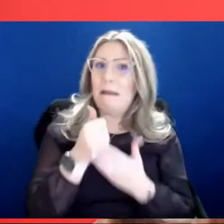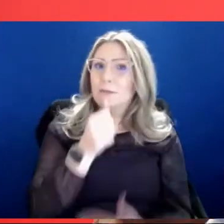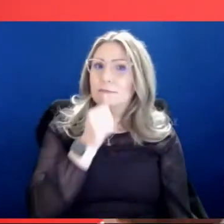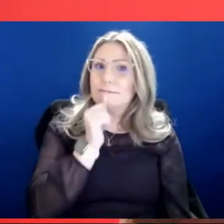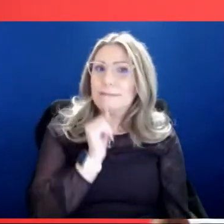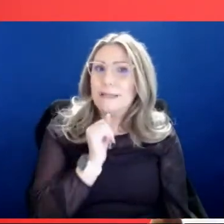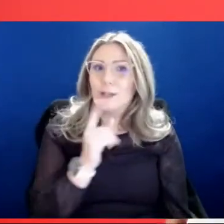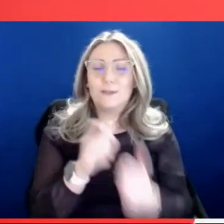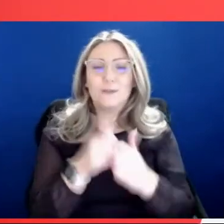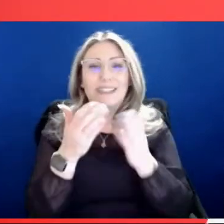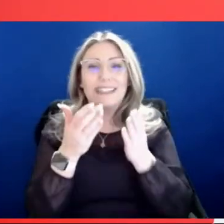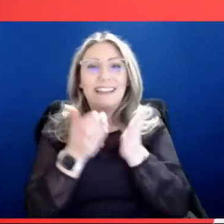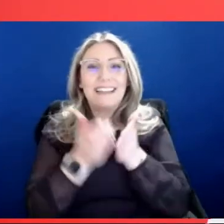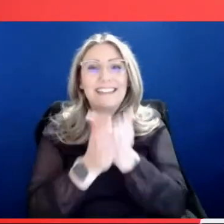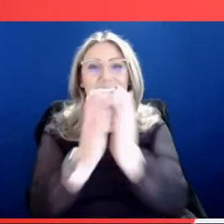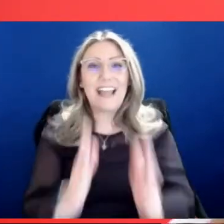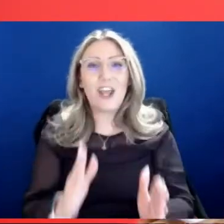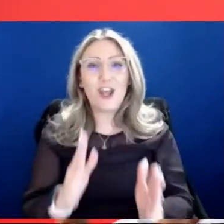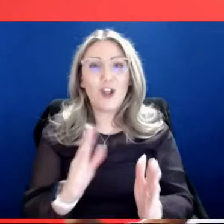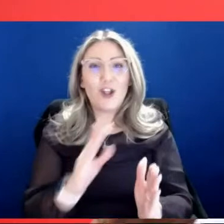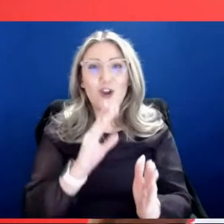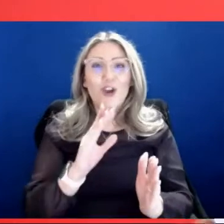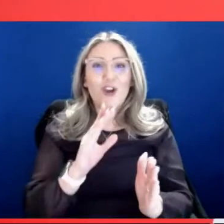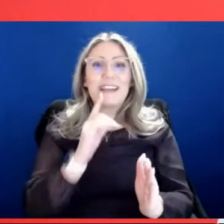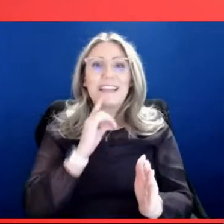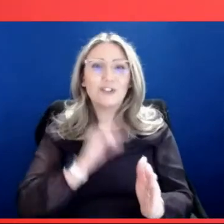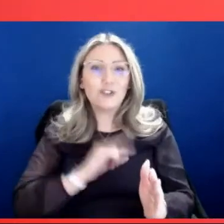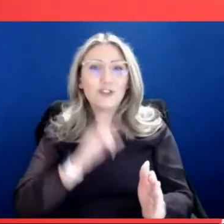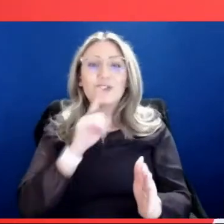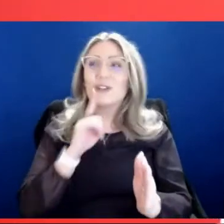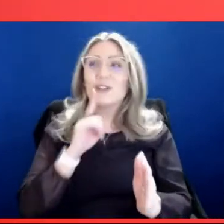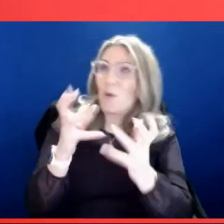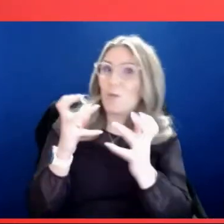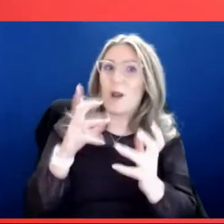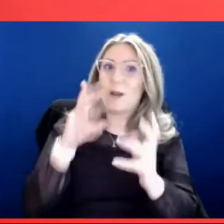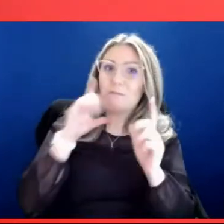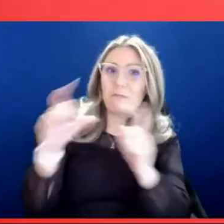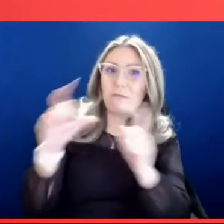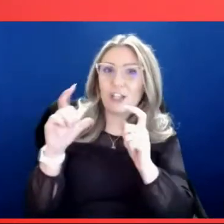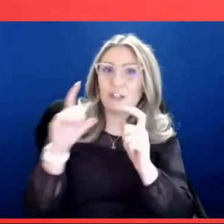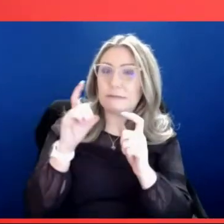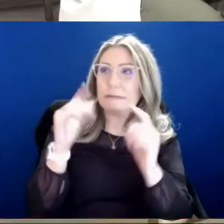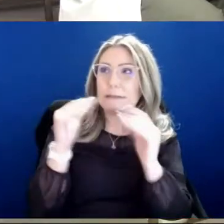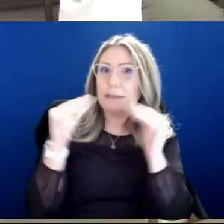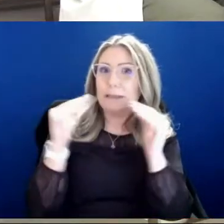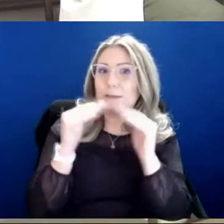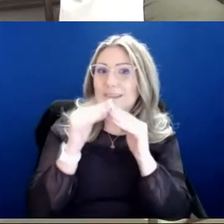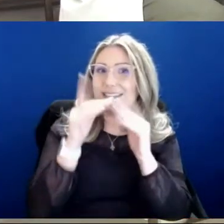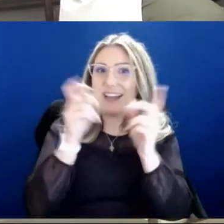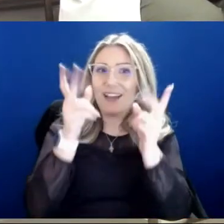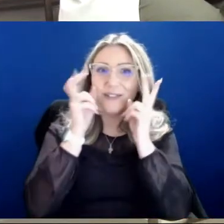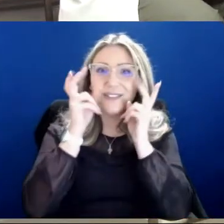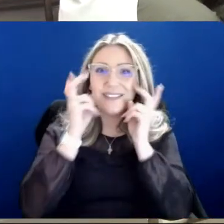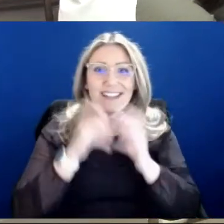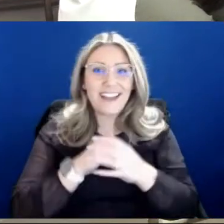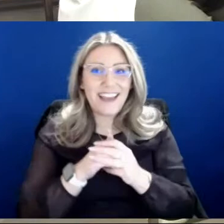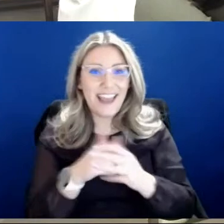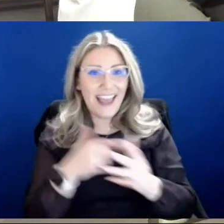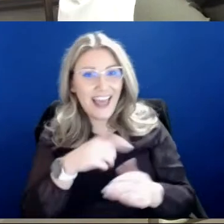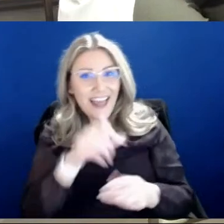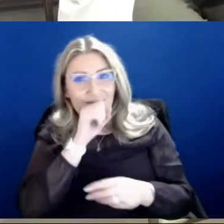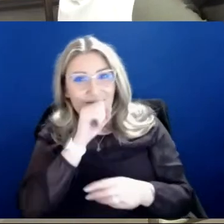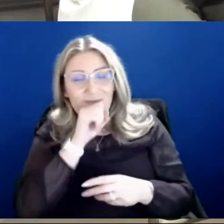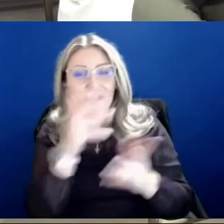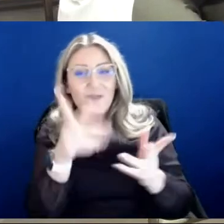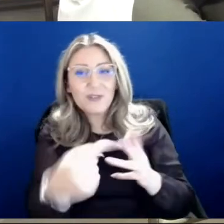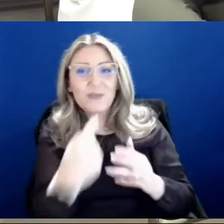Turkey who you want to take a photo of. I mean, they're about equally unreceptive to having their picture taken. So I love what you say about finding the joy,